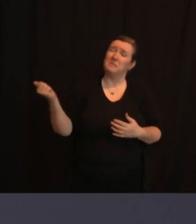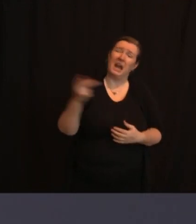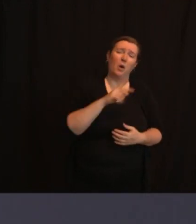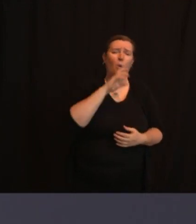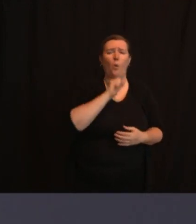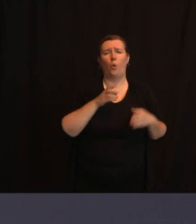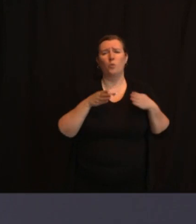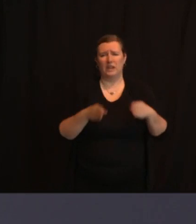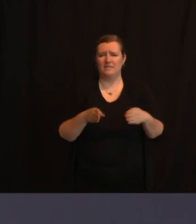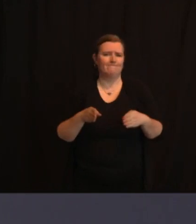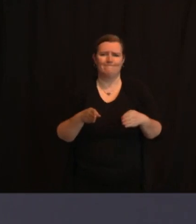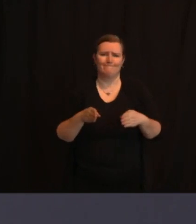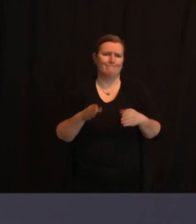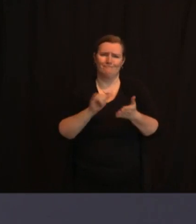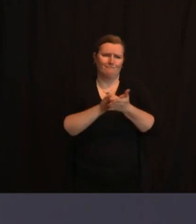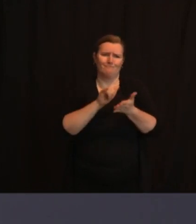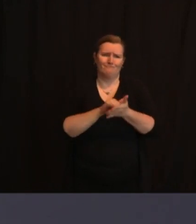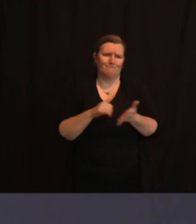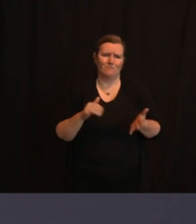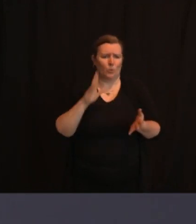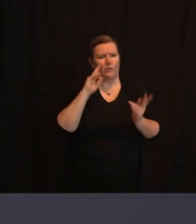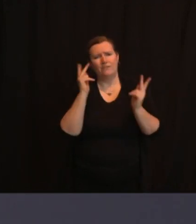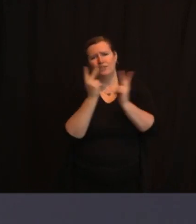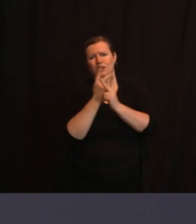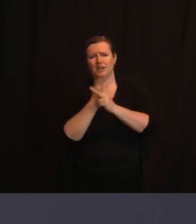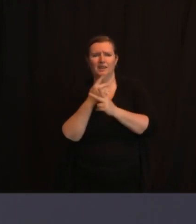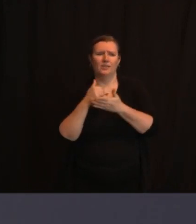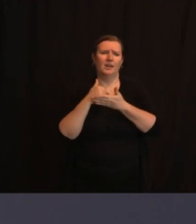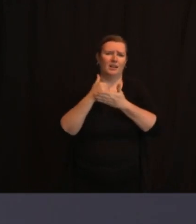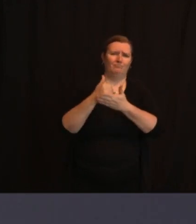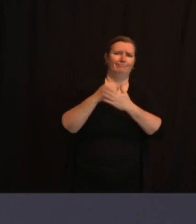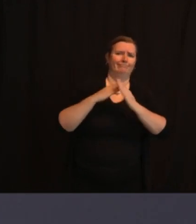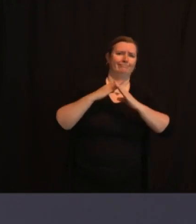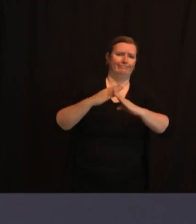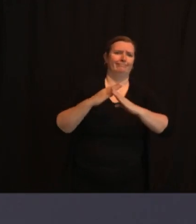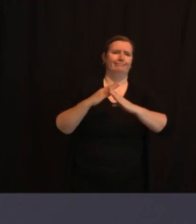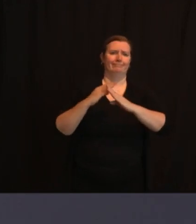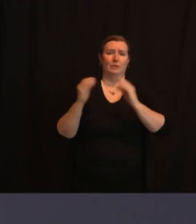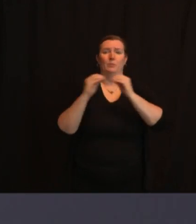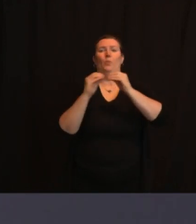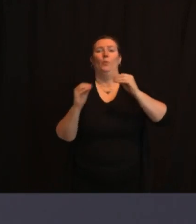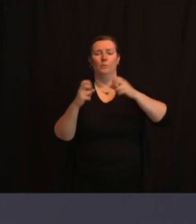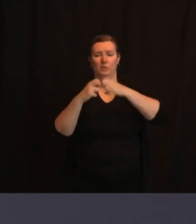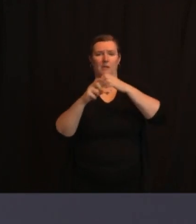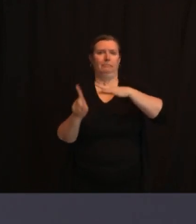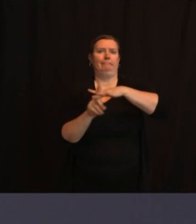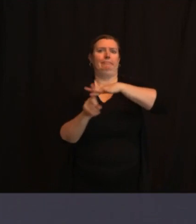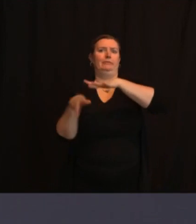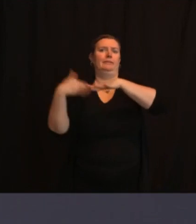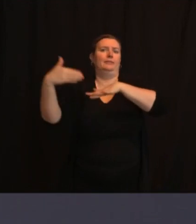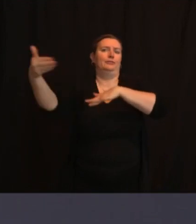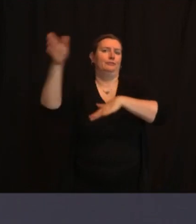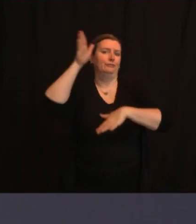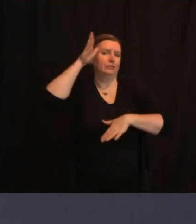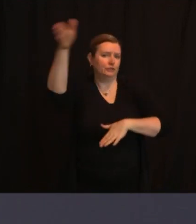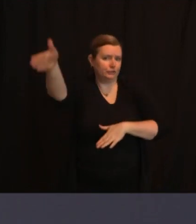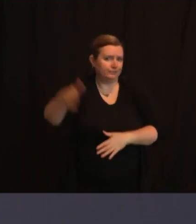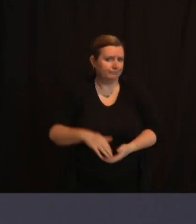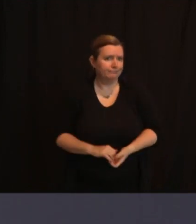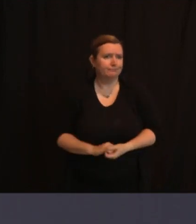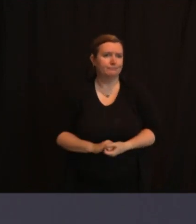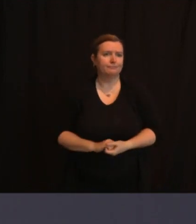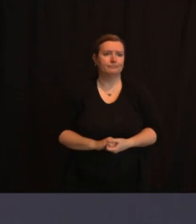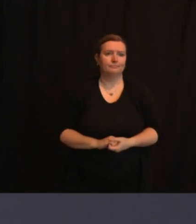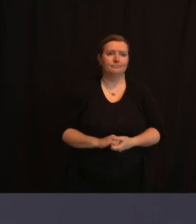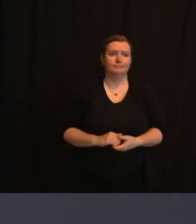as much expertise to help us with that, to make sure that we're prepared, that we're not just in the here and now